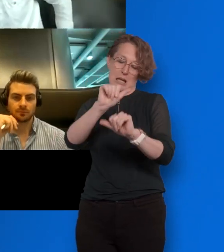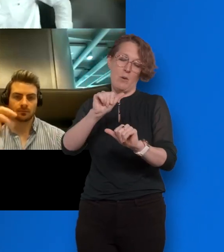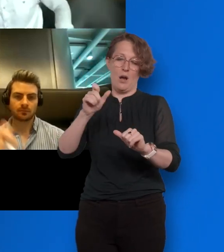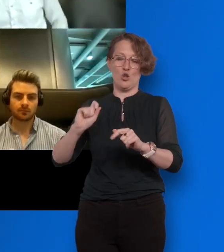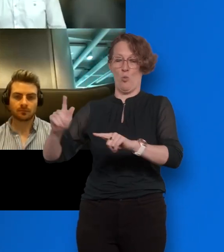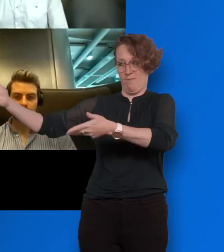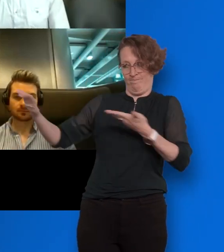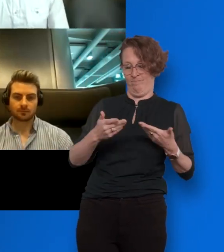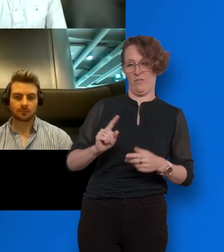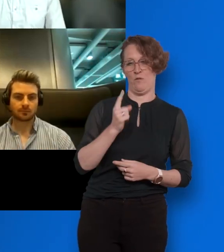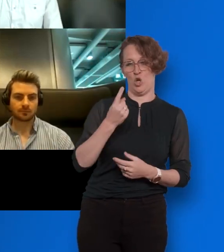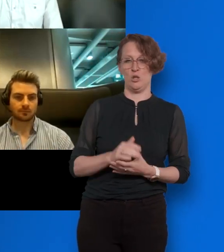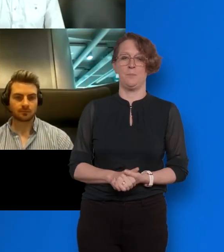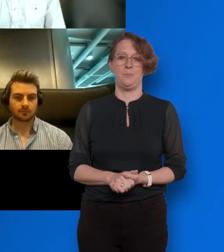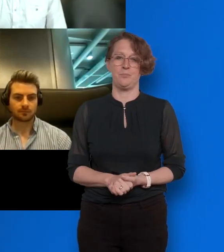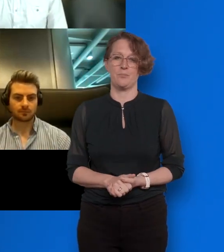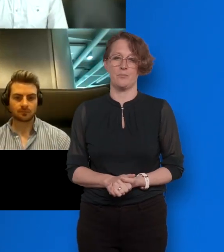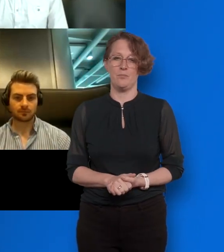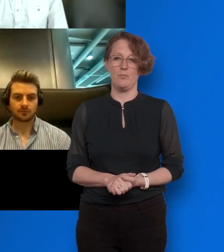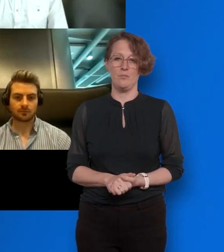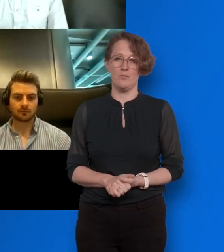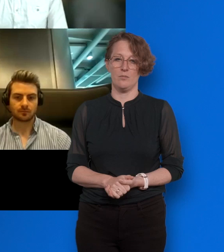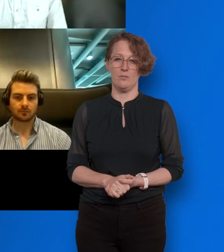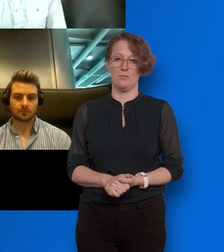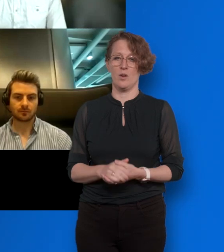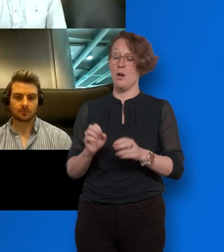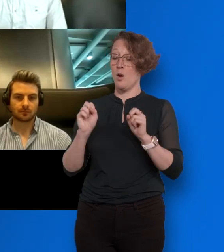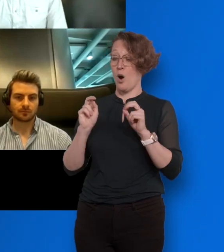Thank you. Okay, and